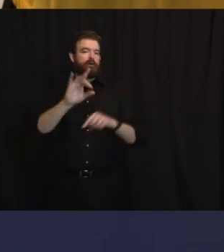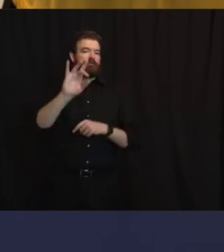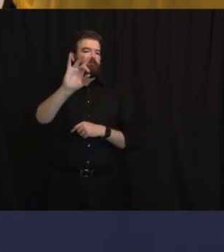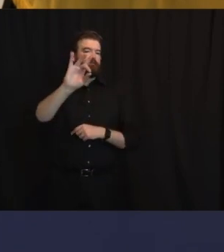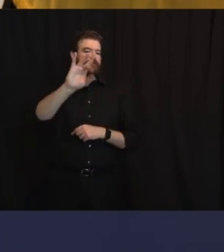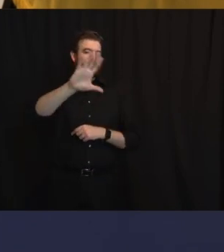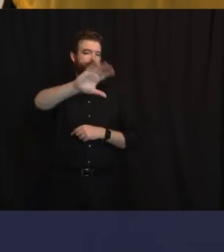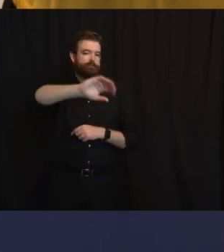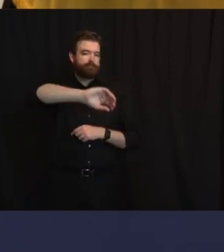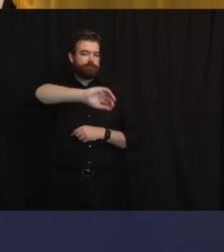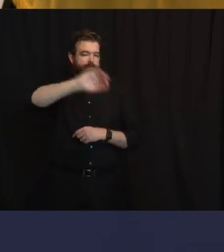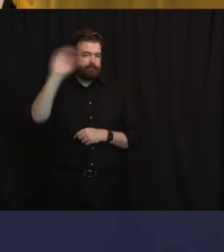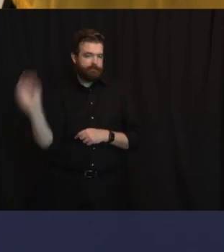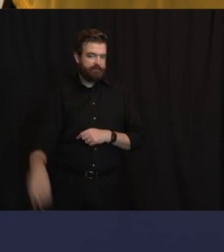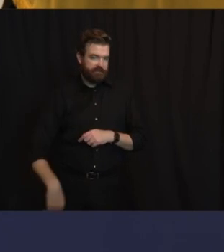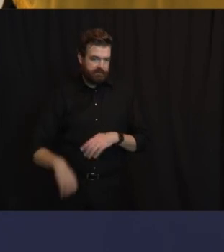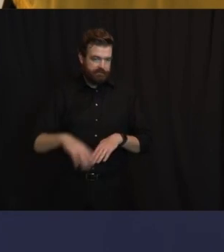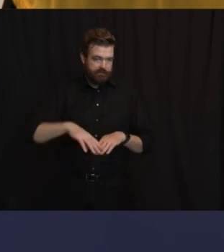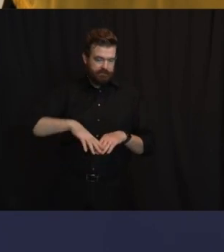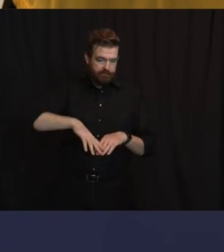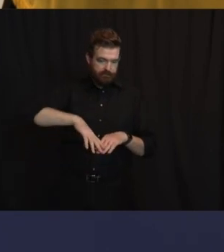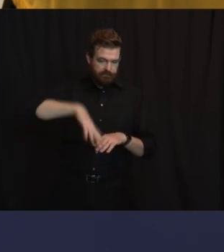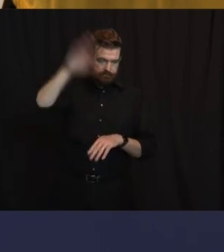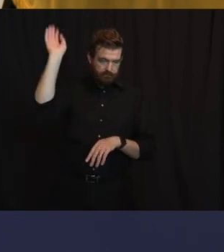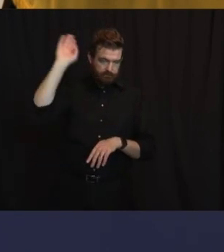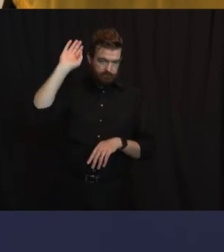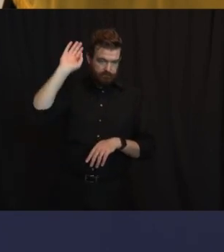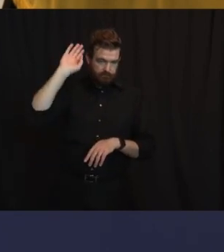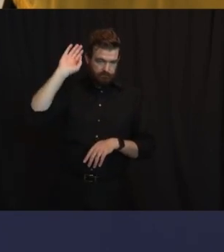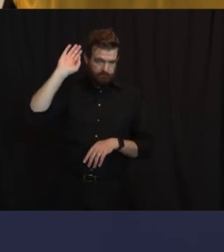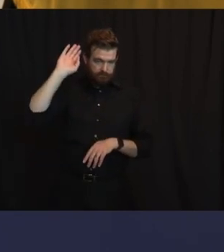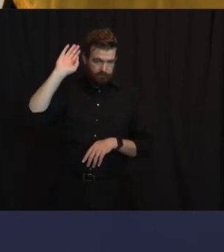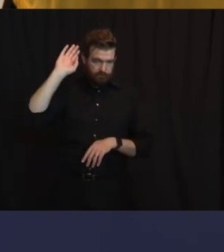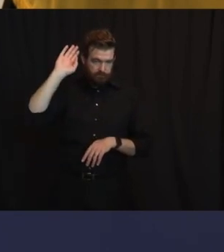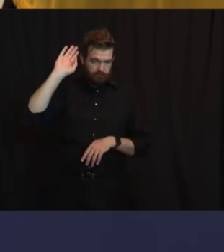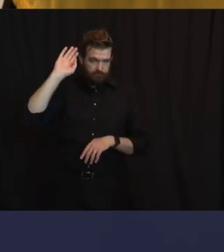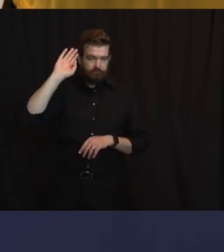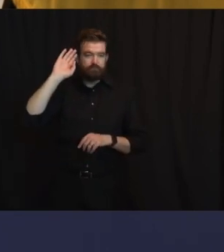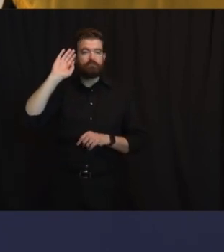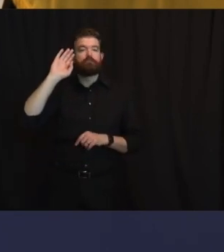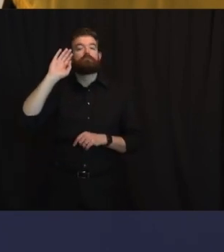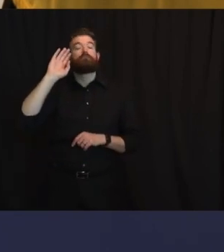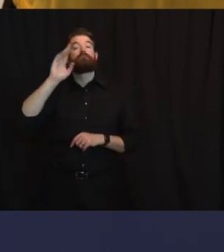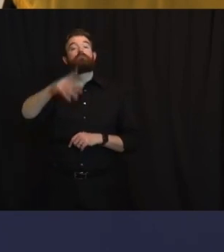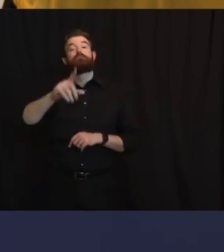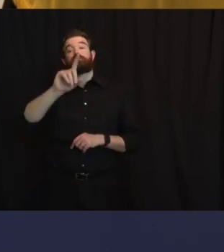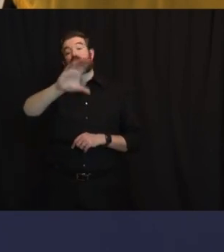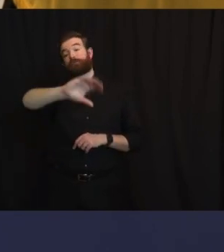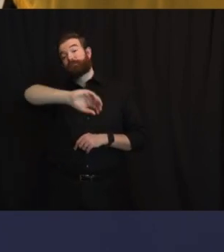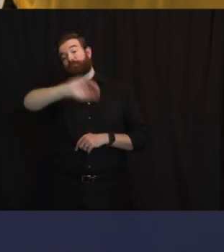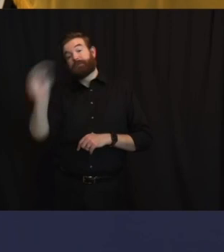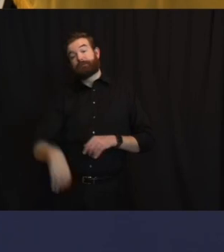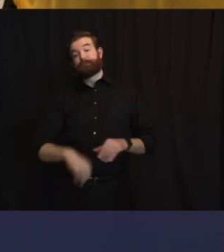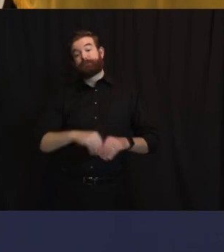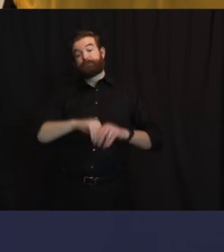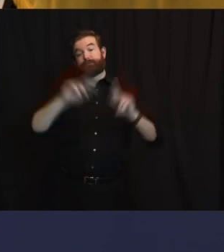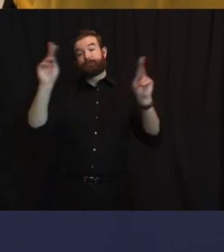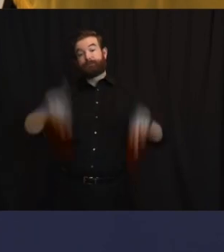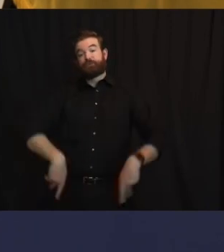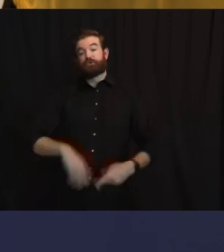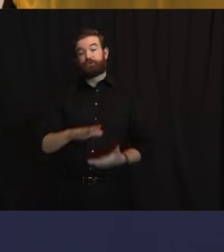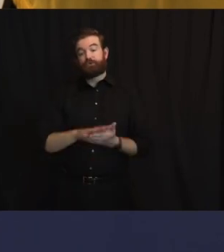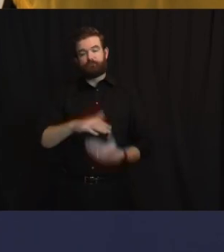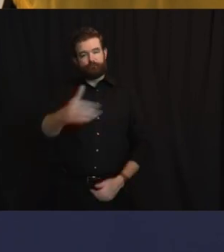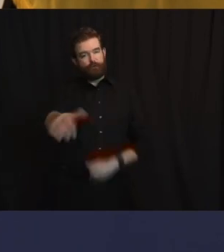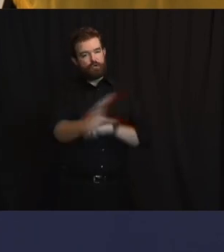or in person this year, 100% in person back in the fall. We're already past the